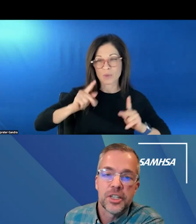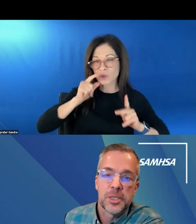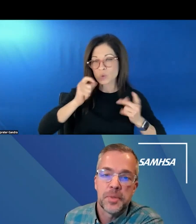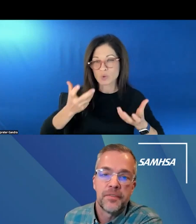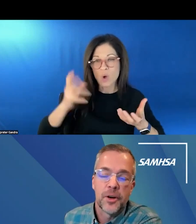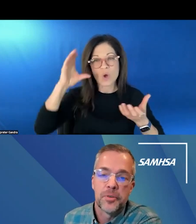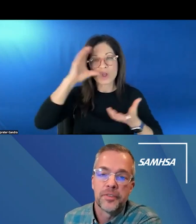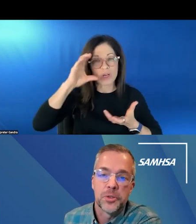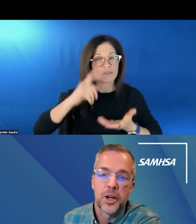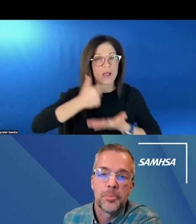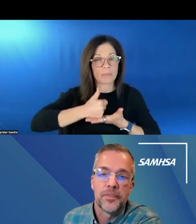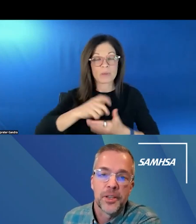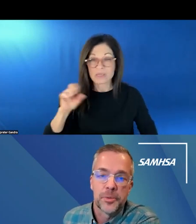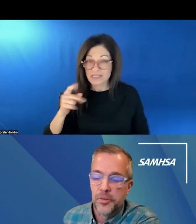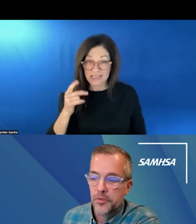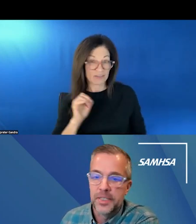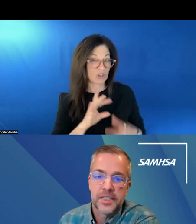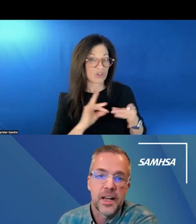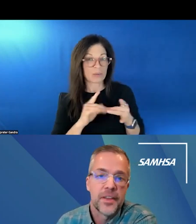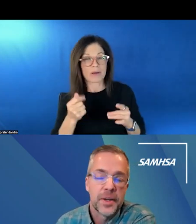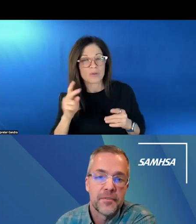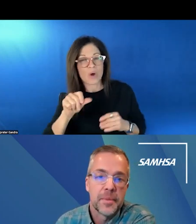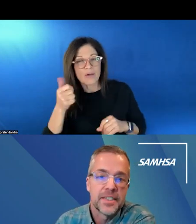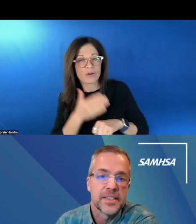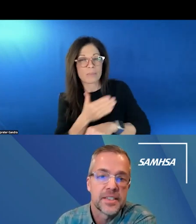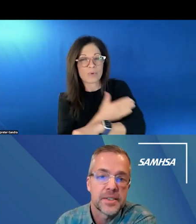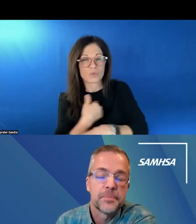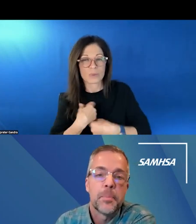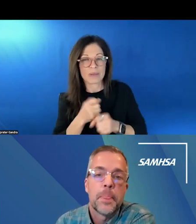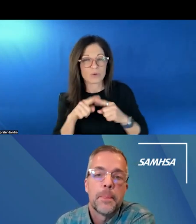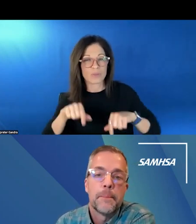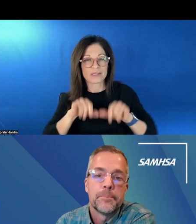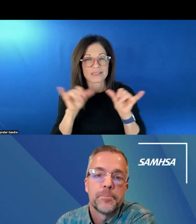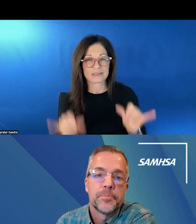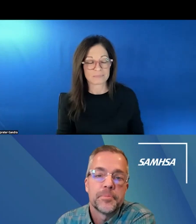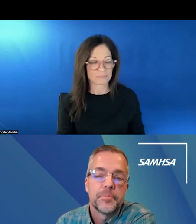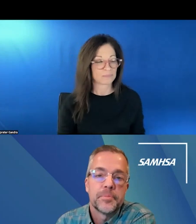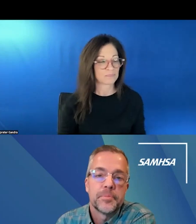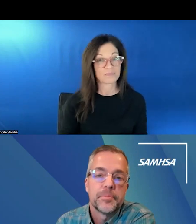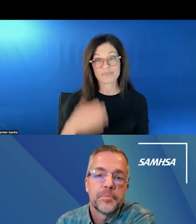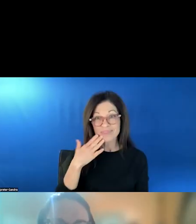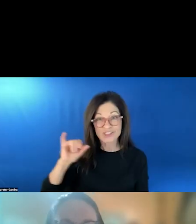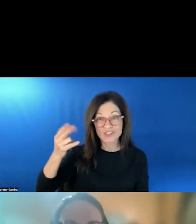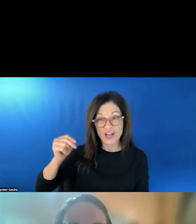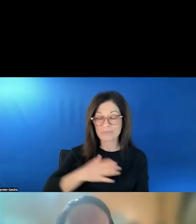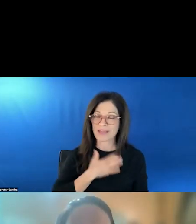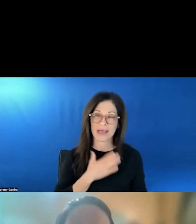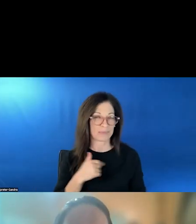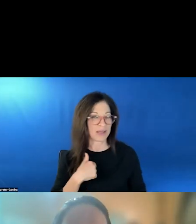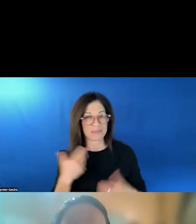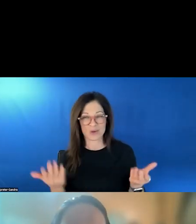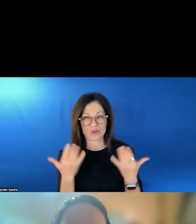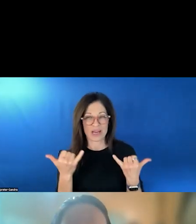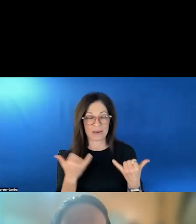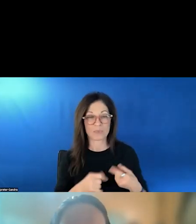Stephanie's just going to speak very briefly to a couple of other improvements that we have made to the system. Thanks, John. I'm happy to be here today. So